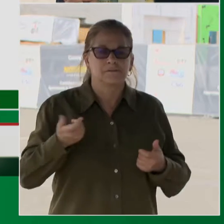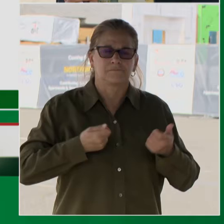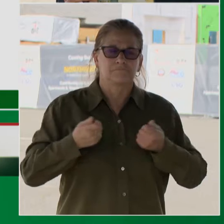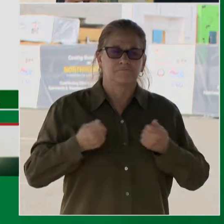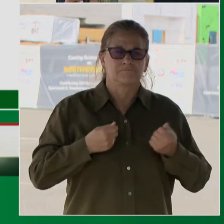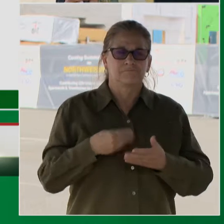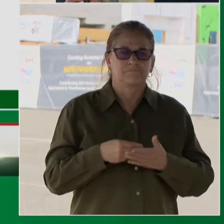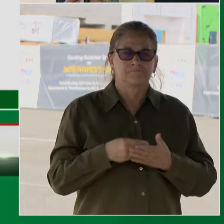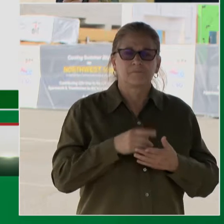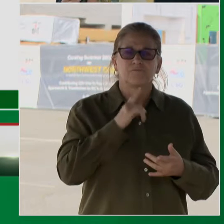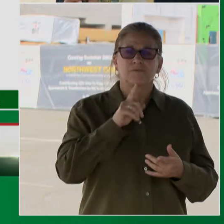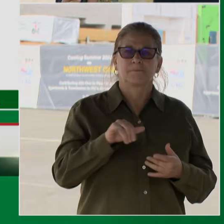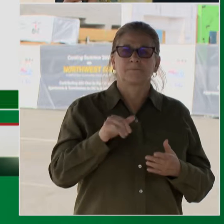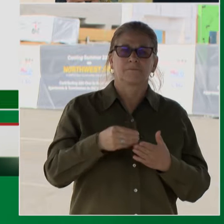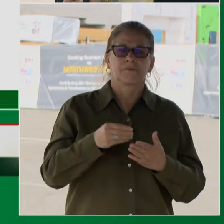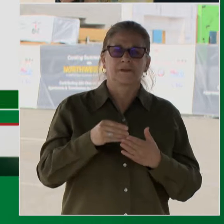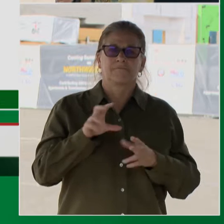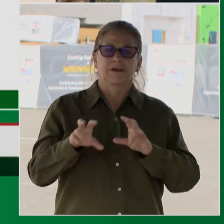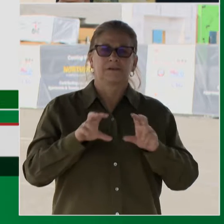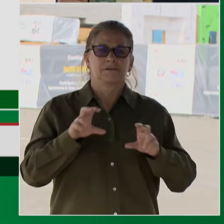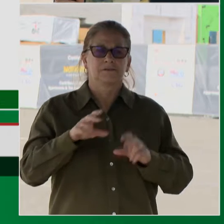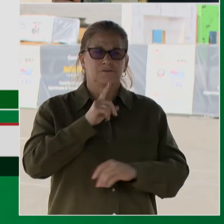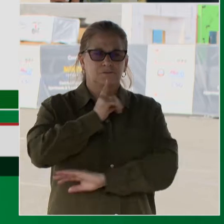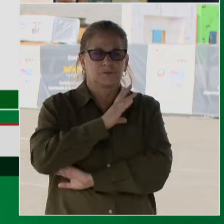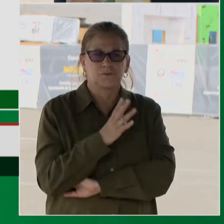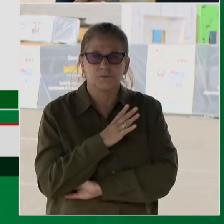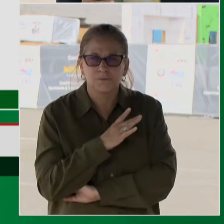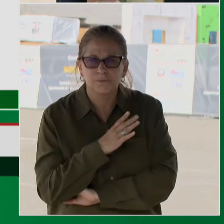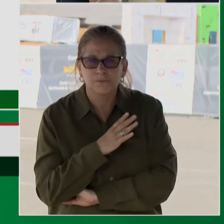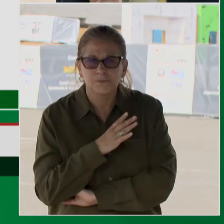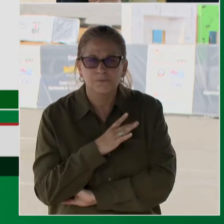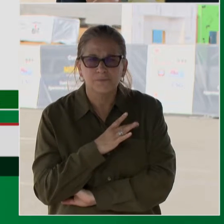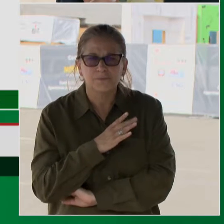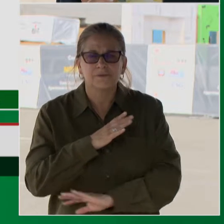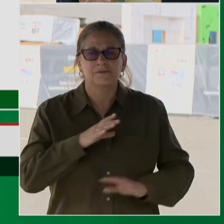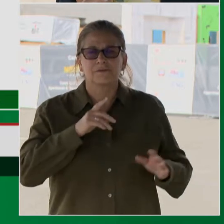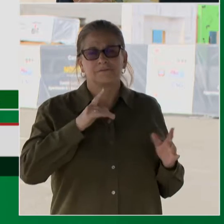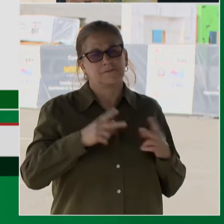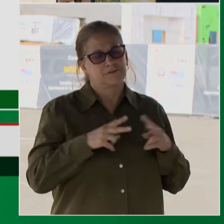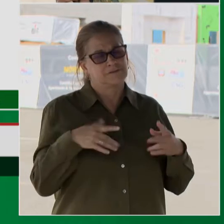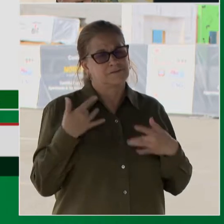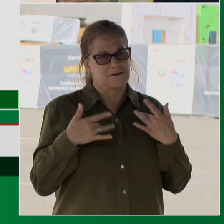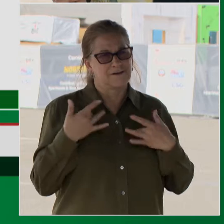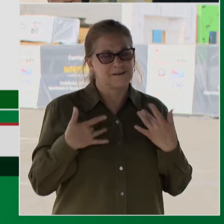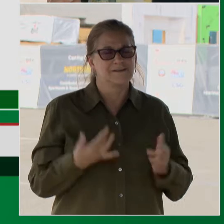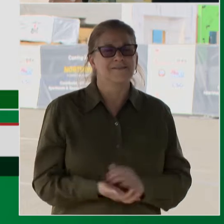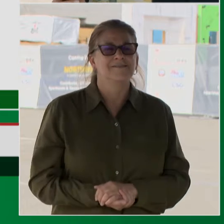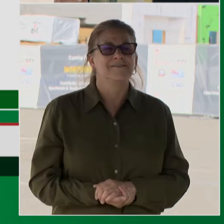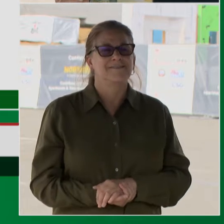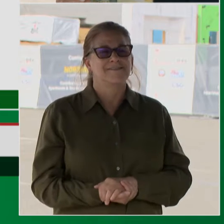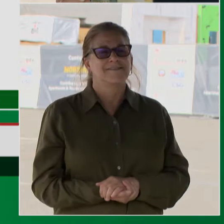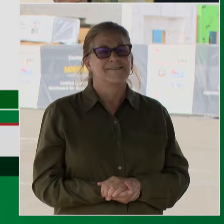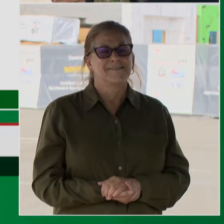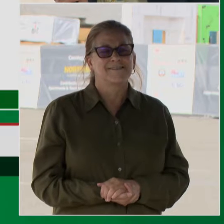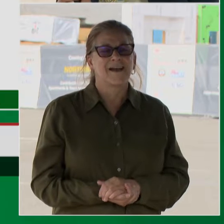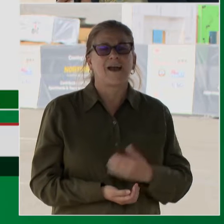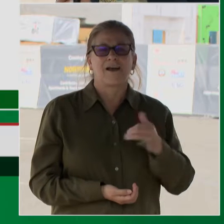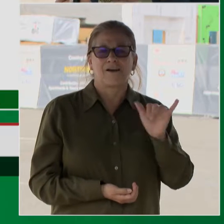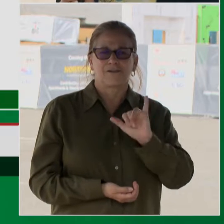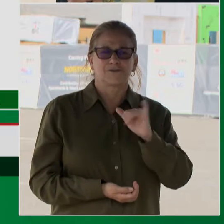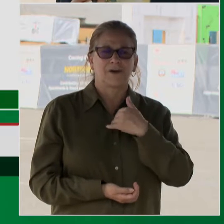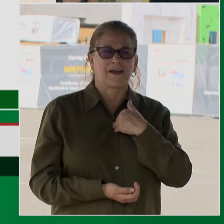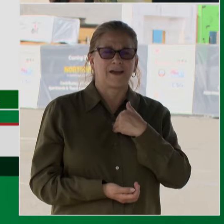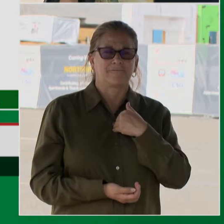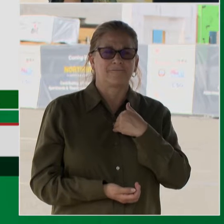exciting investments, and I don't want to steal anyone's thunder, but we do have in the small